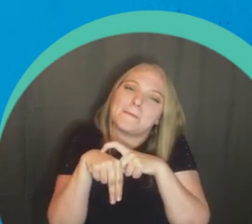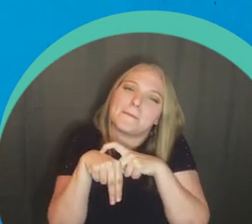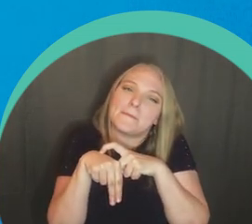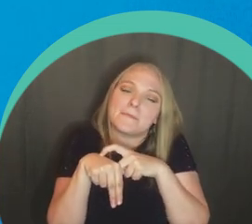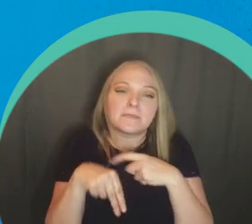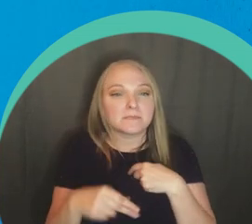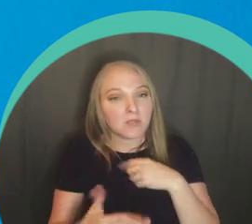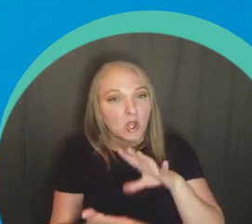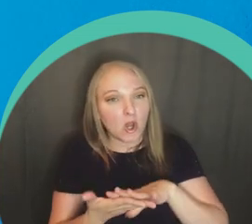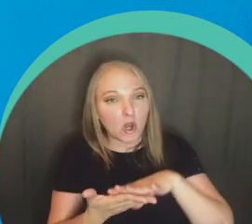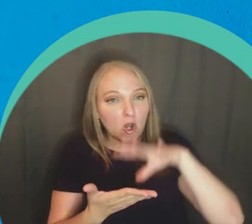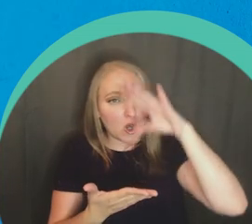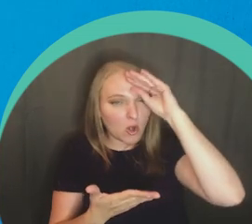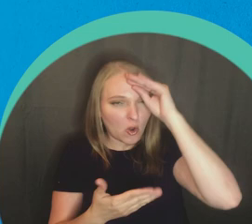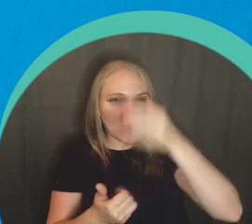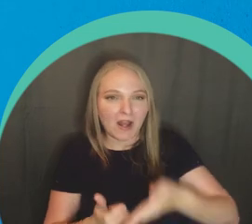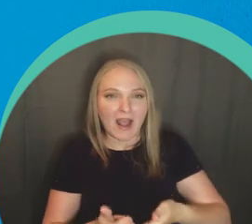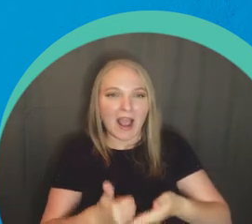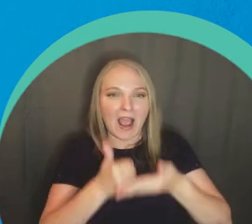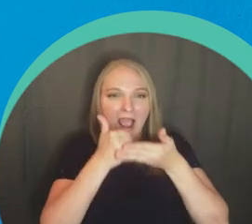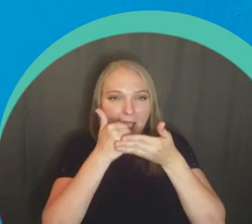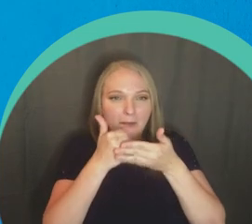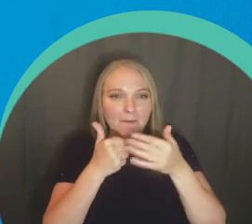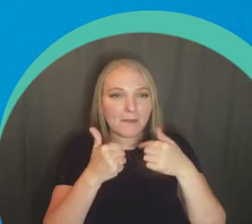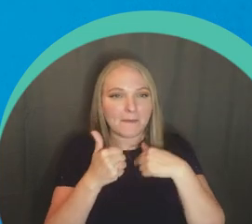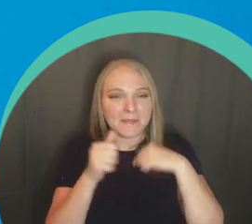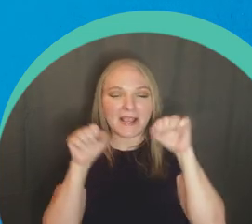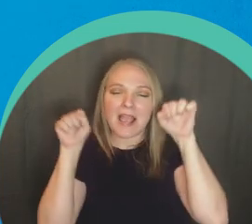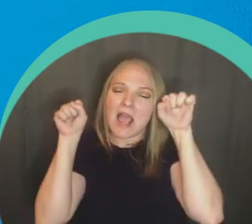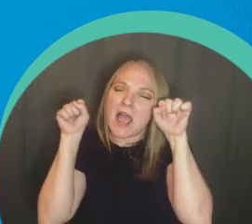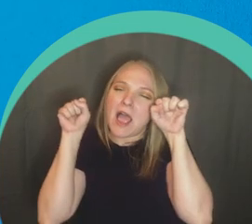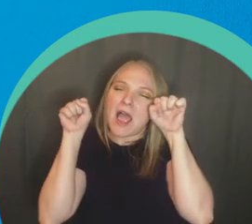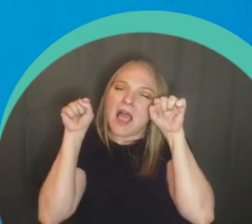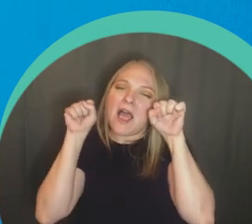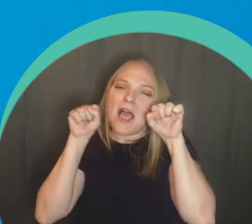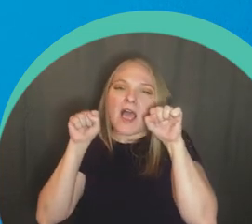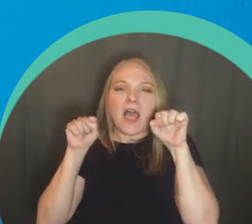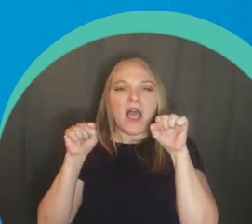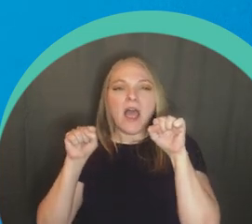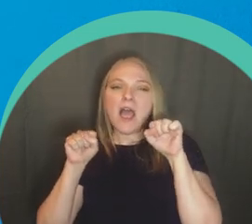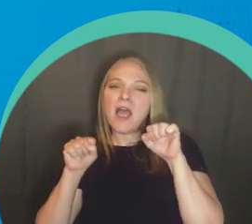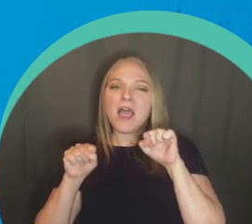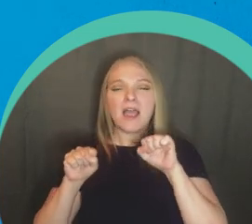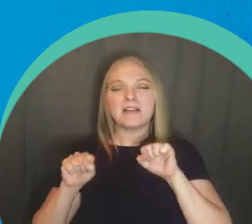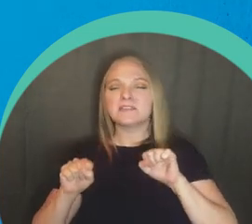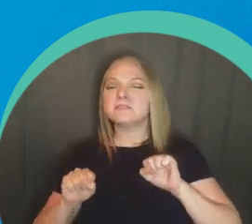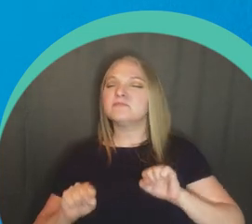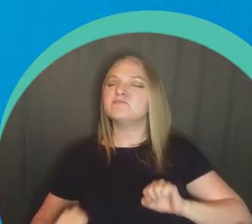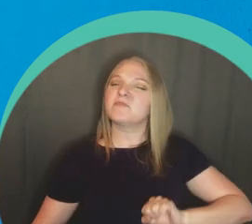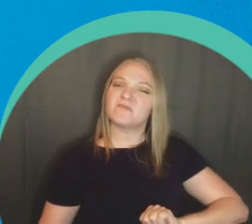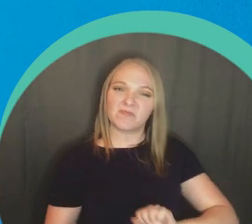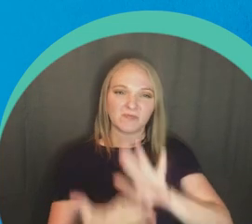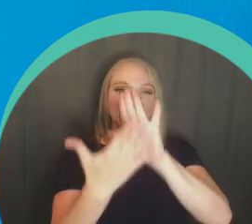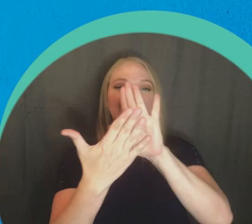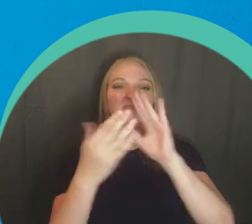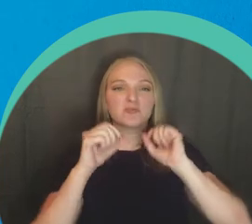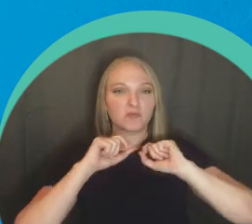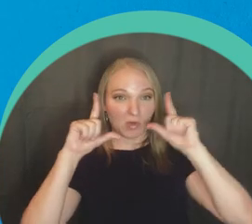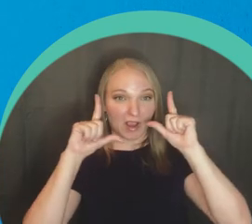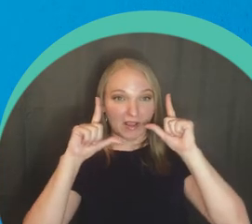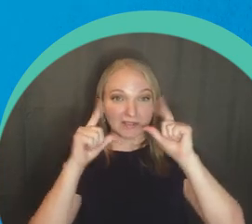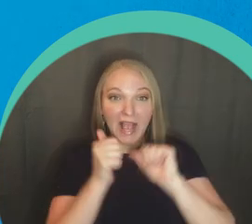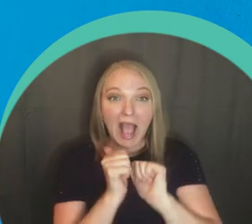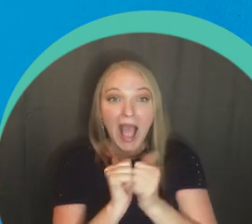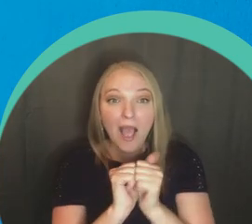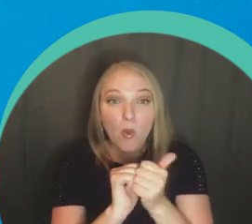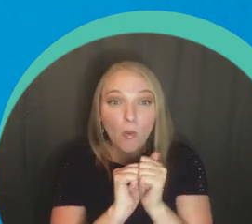ways to help me to come out from under that blanket and to face my surprises. Want to know